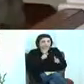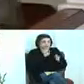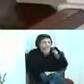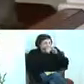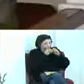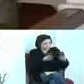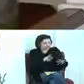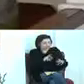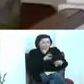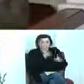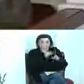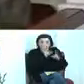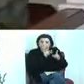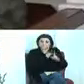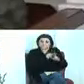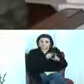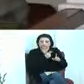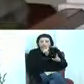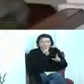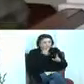the meditation of my heart.